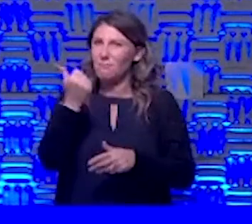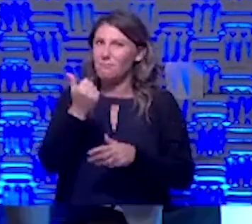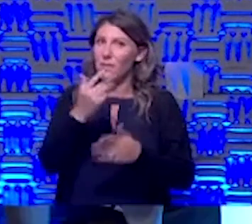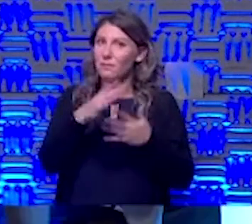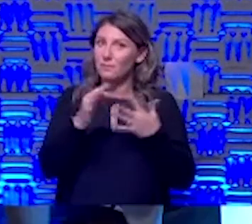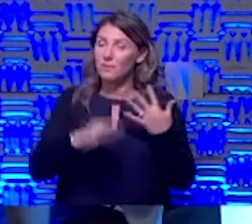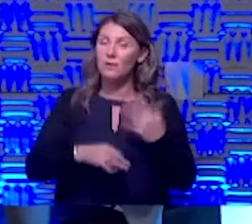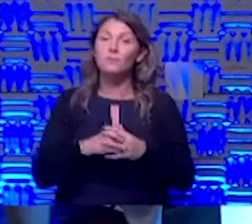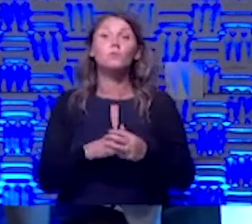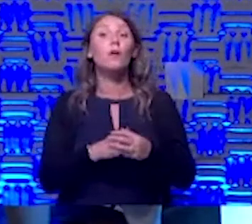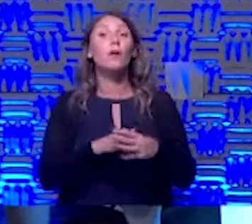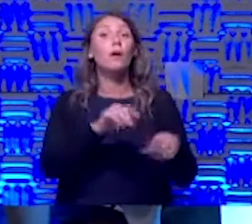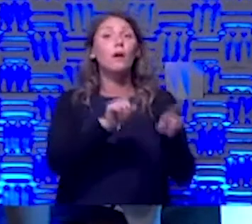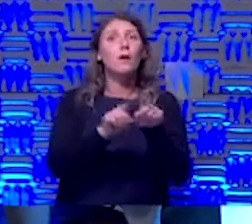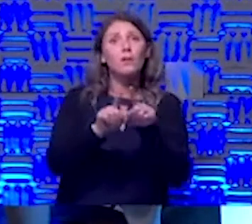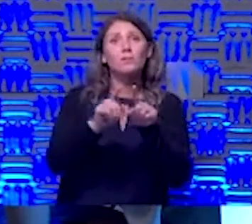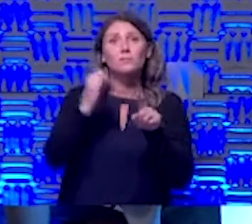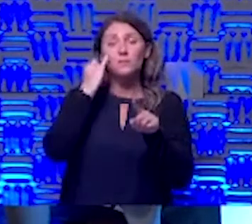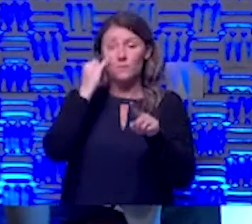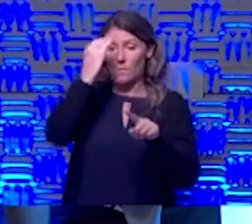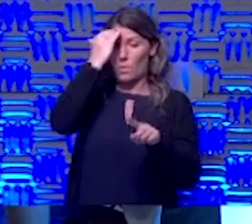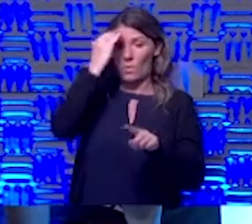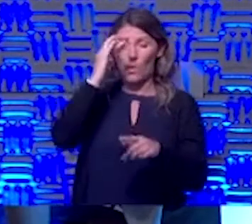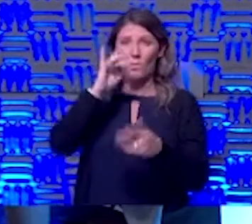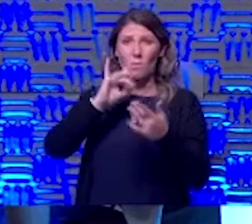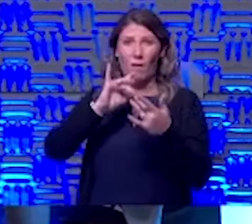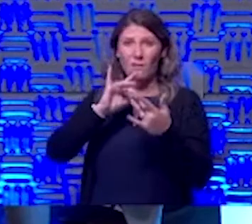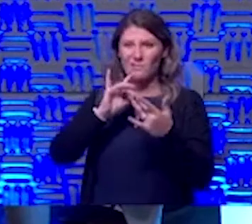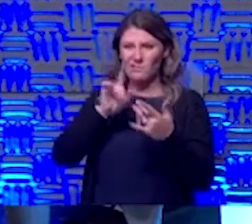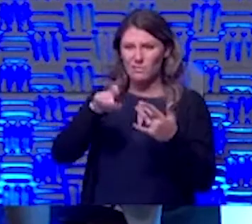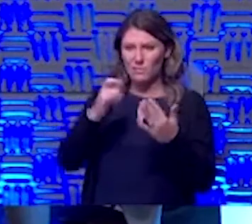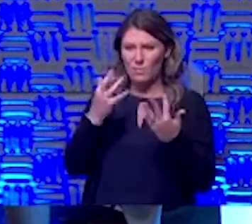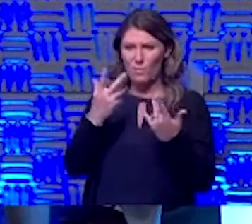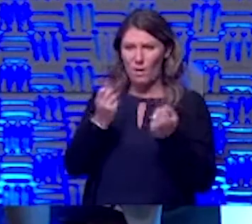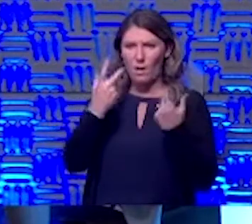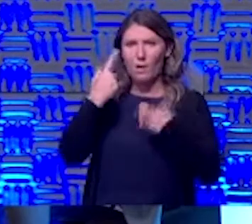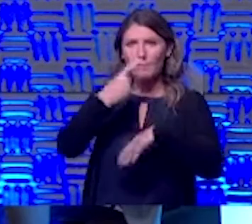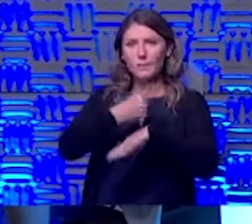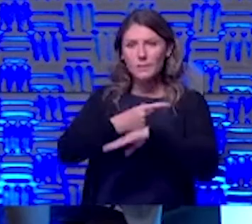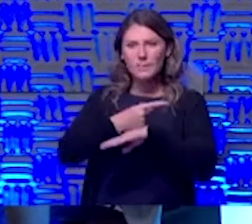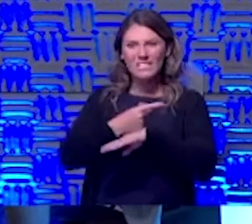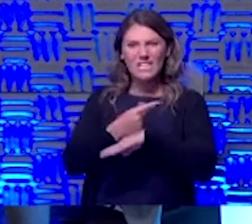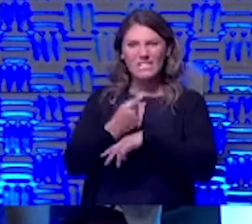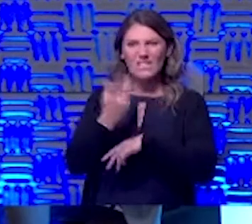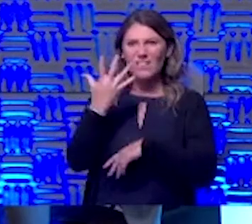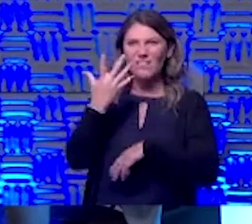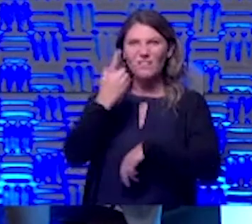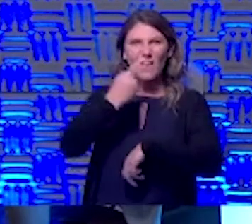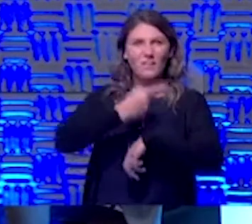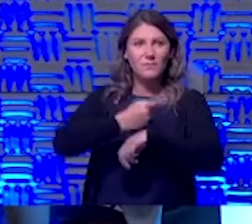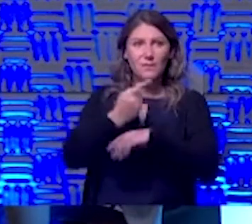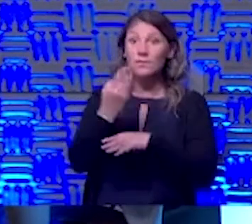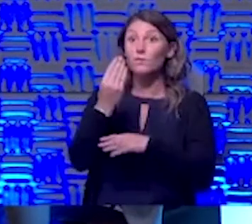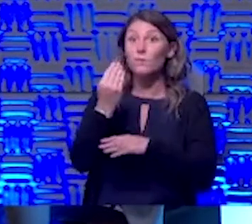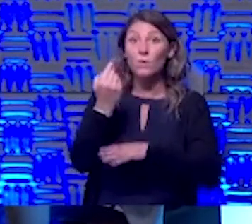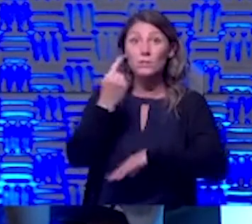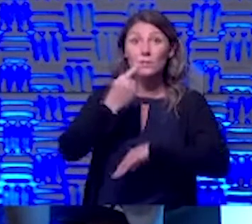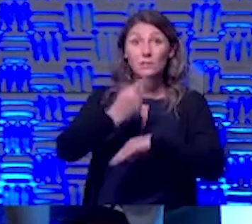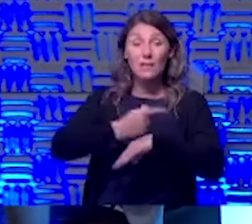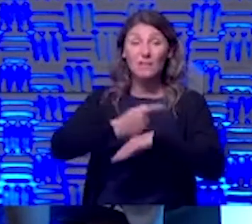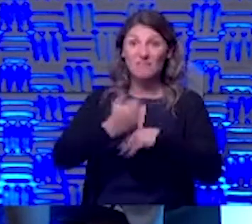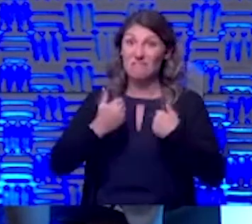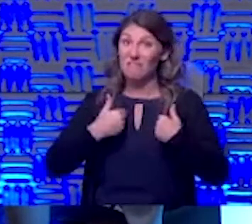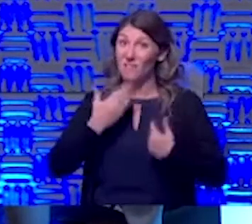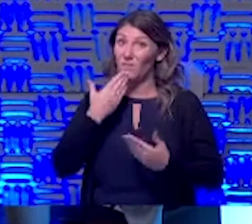And besides, if you've had a known contact, you've got to wait how many days, really? Yeah. You've got to wait 5 to 14 days to Right. actually get some decent